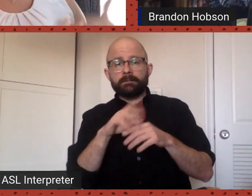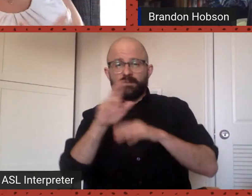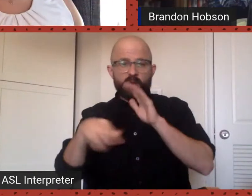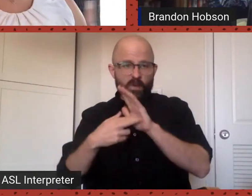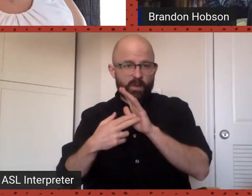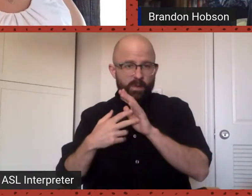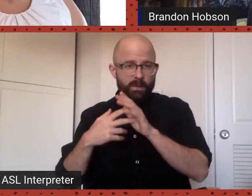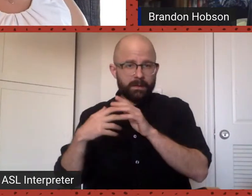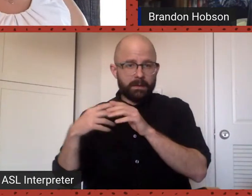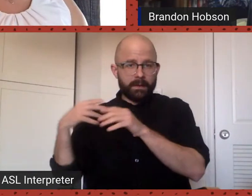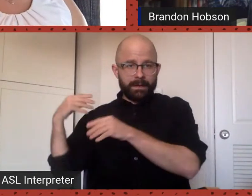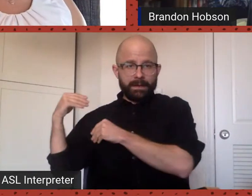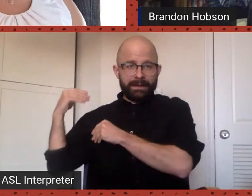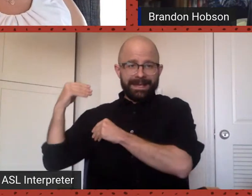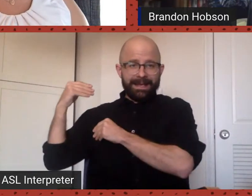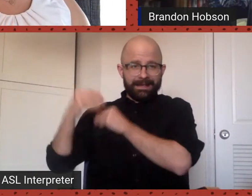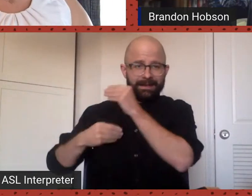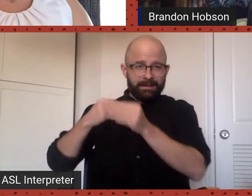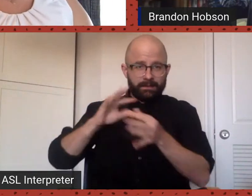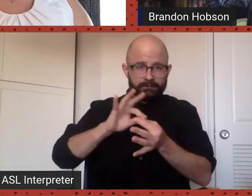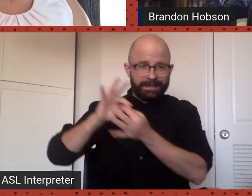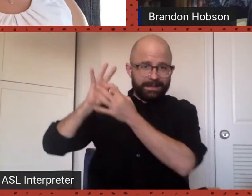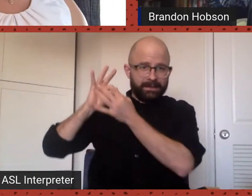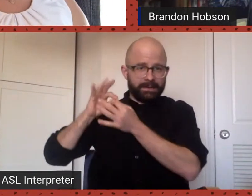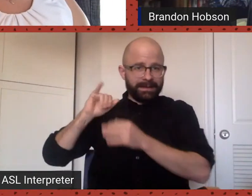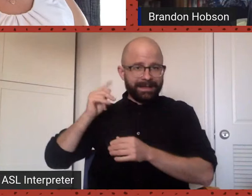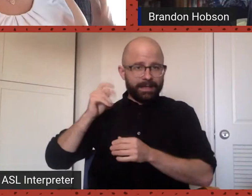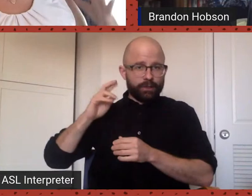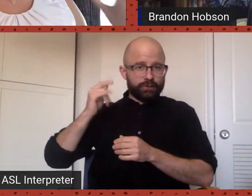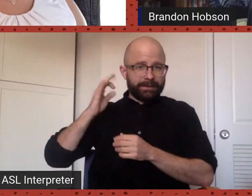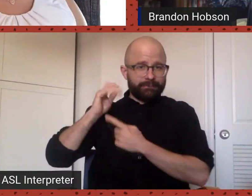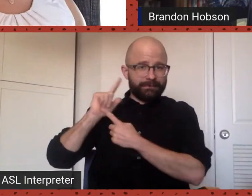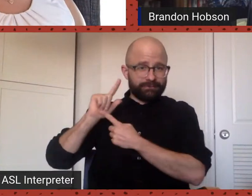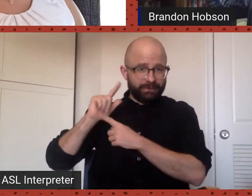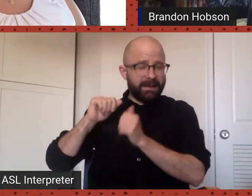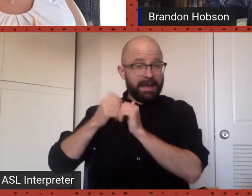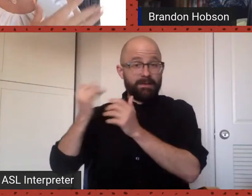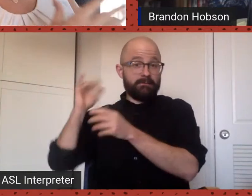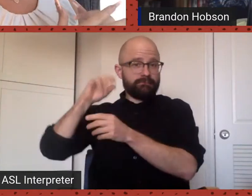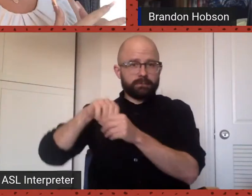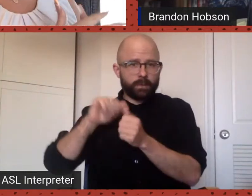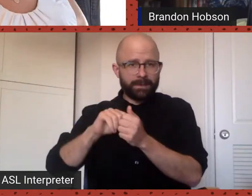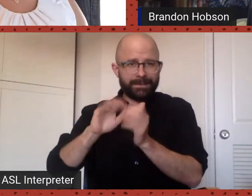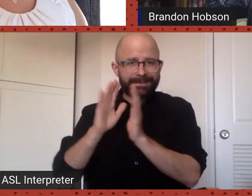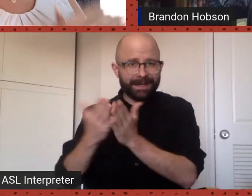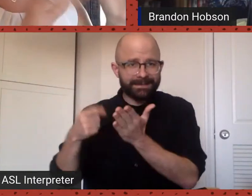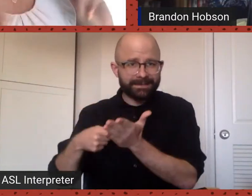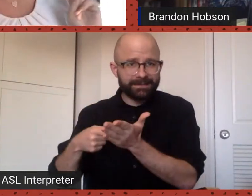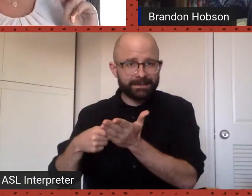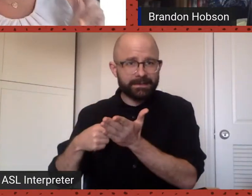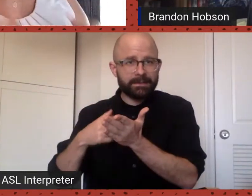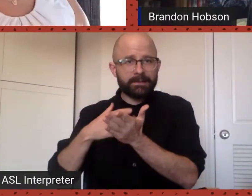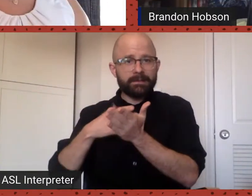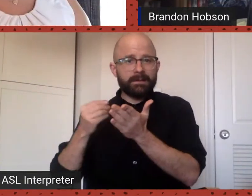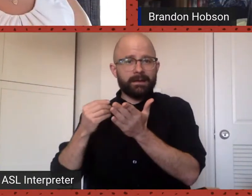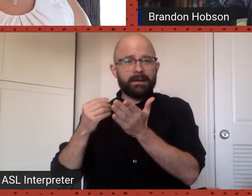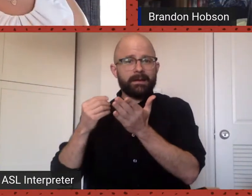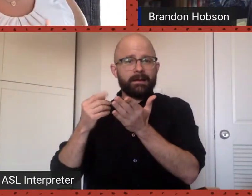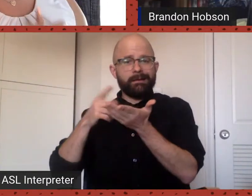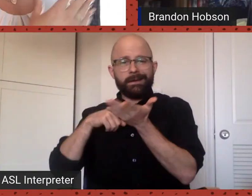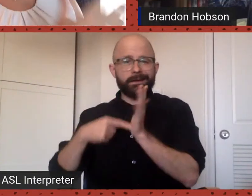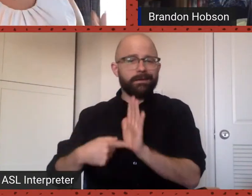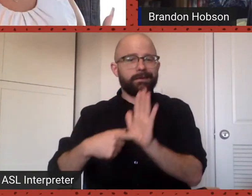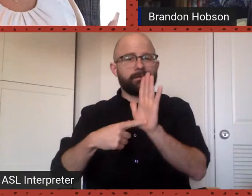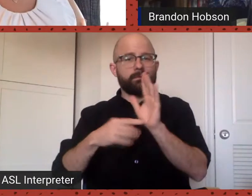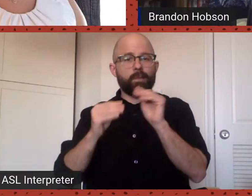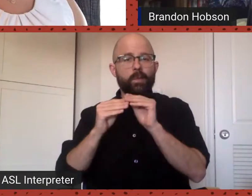intergenerational relations plays in the text, and bringing forth some of the more historical, if we want to call them